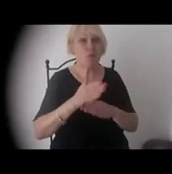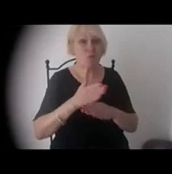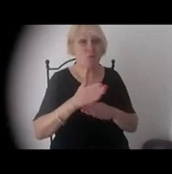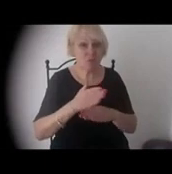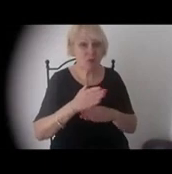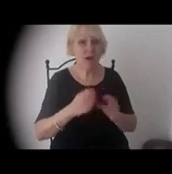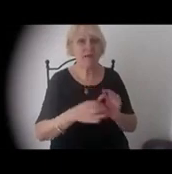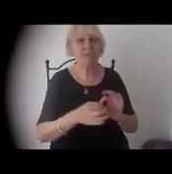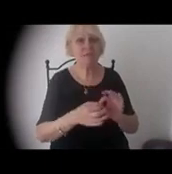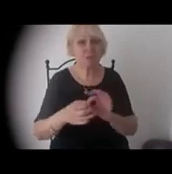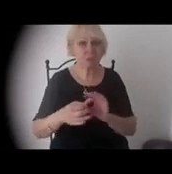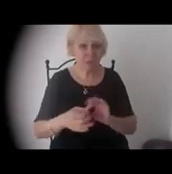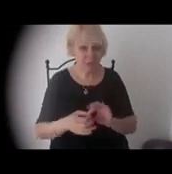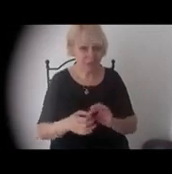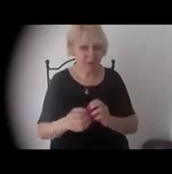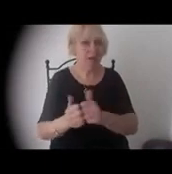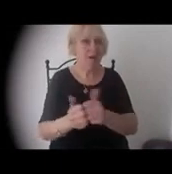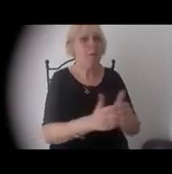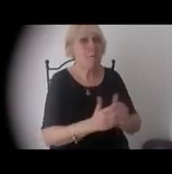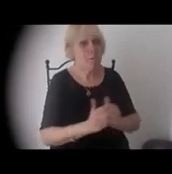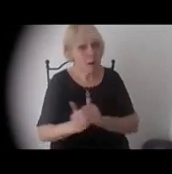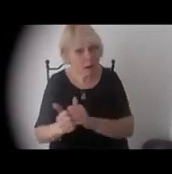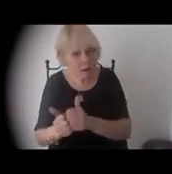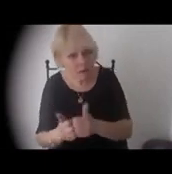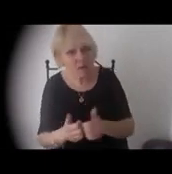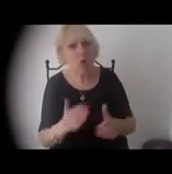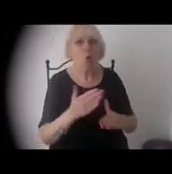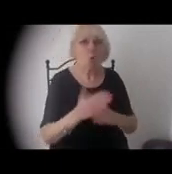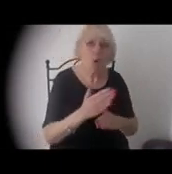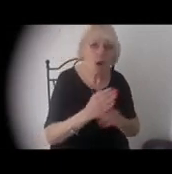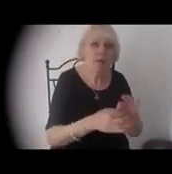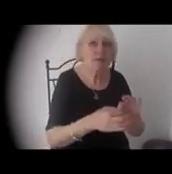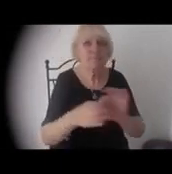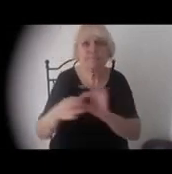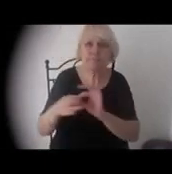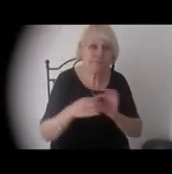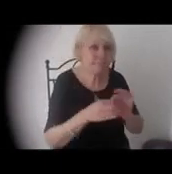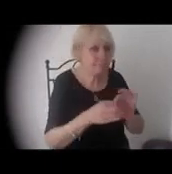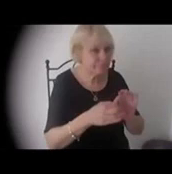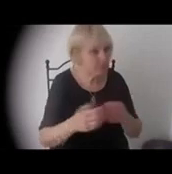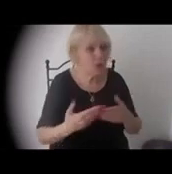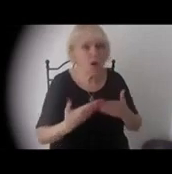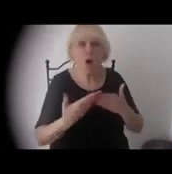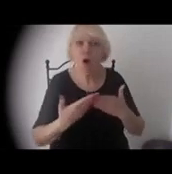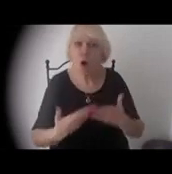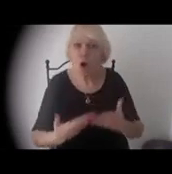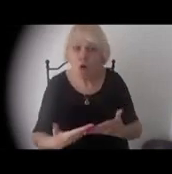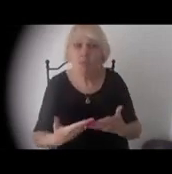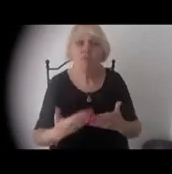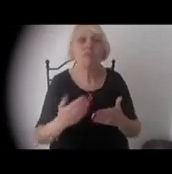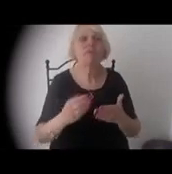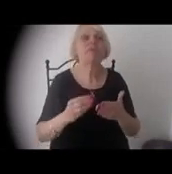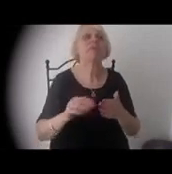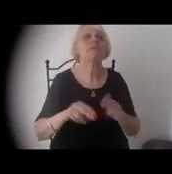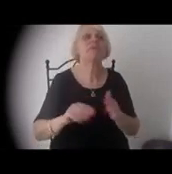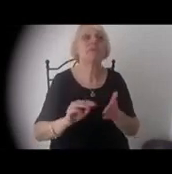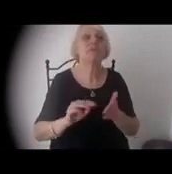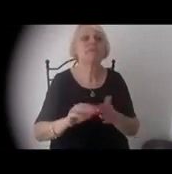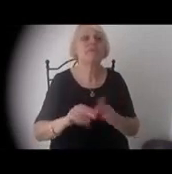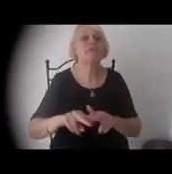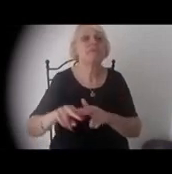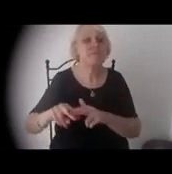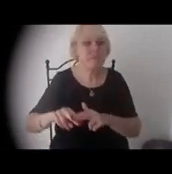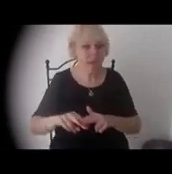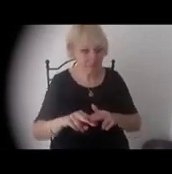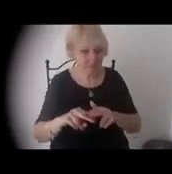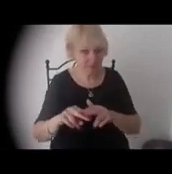together so quickly to coordinate our response and ensure that what we're offering families is complementing rather than kind of overlapping